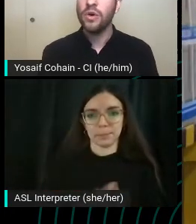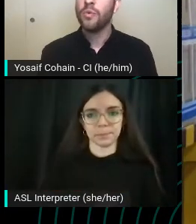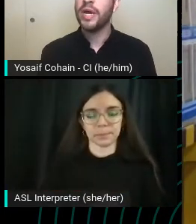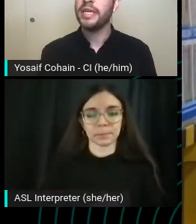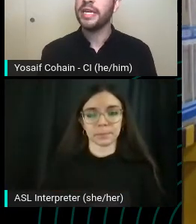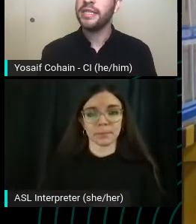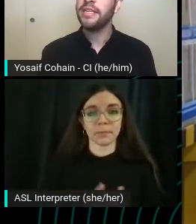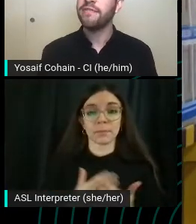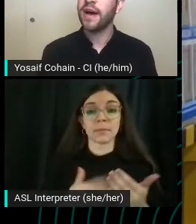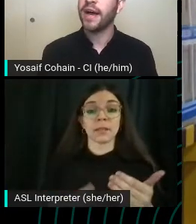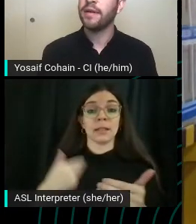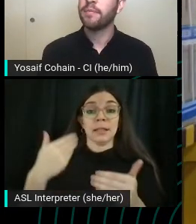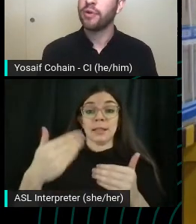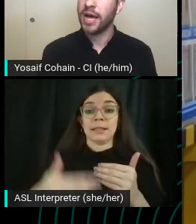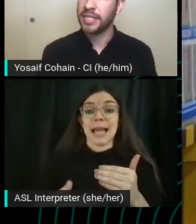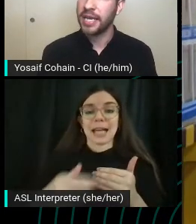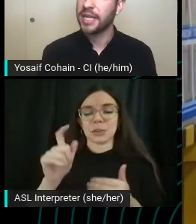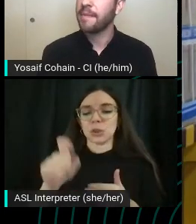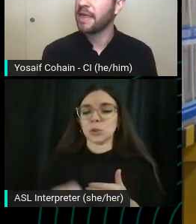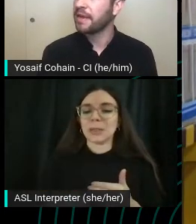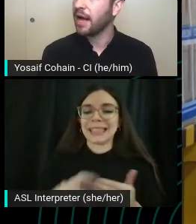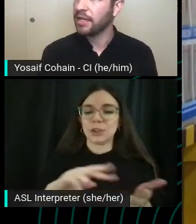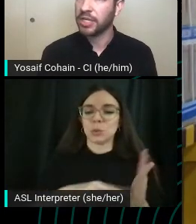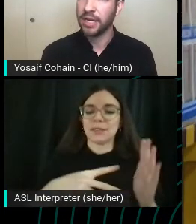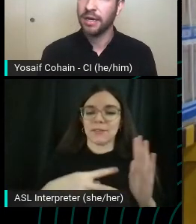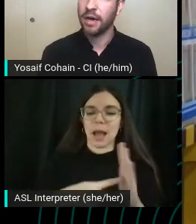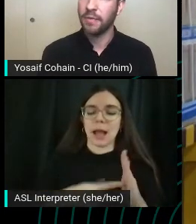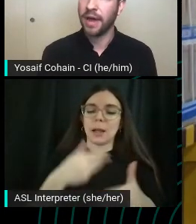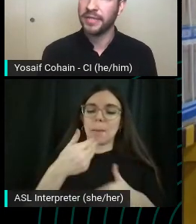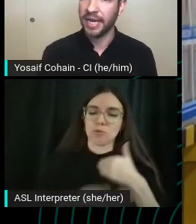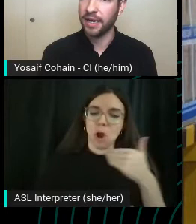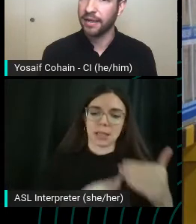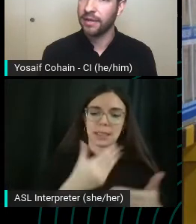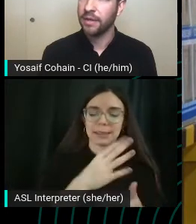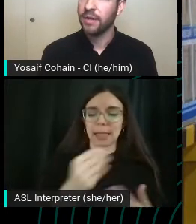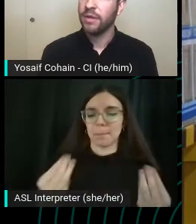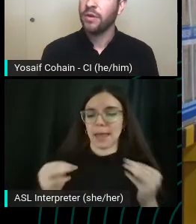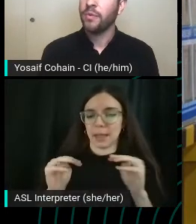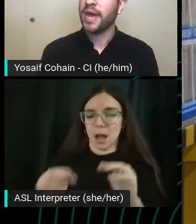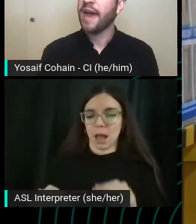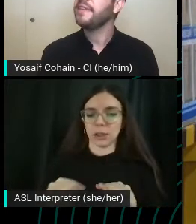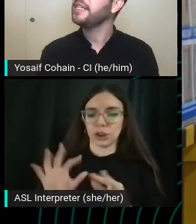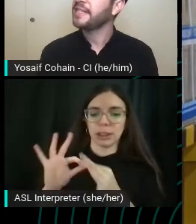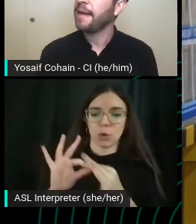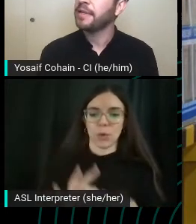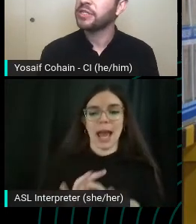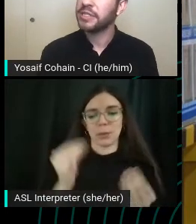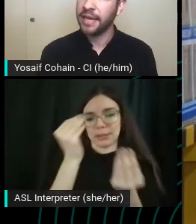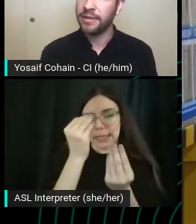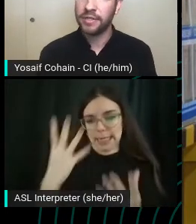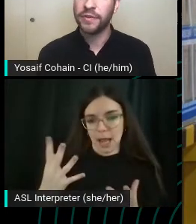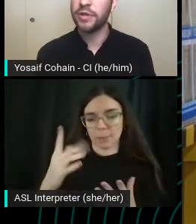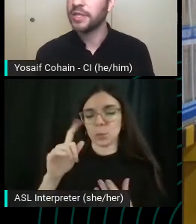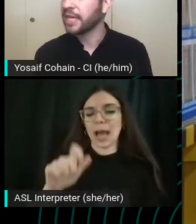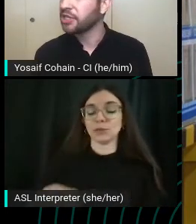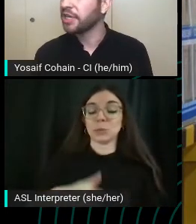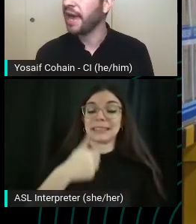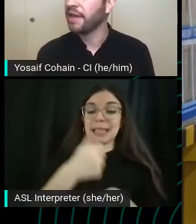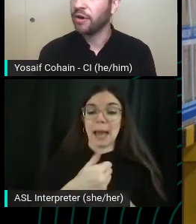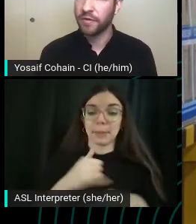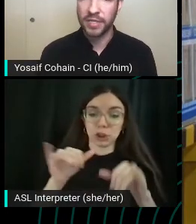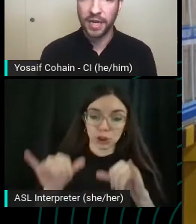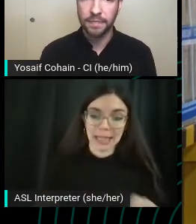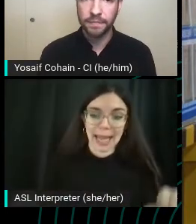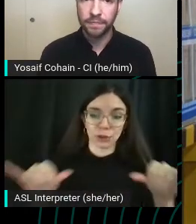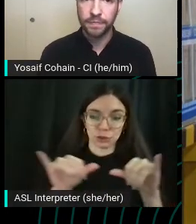Next, we need to define process and methodology around data. We have to establish standards for utilization